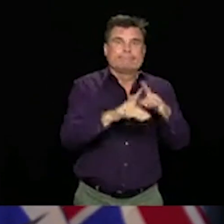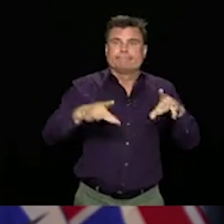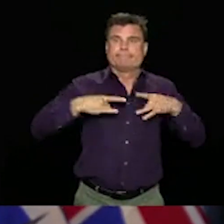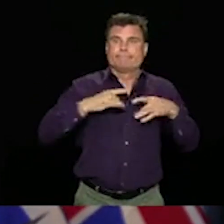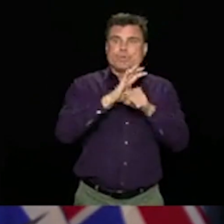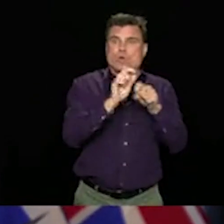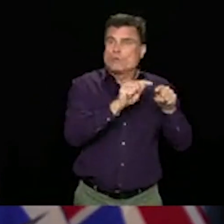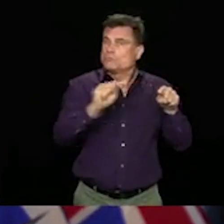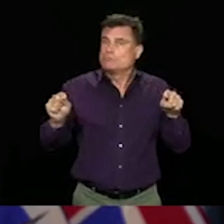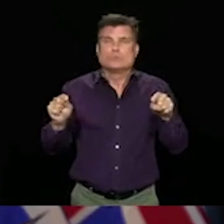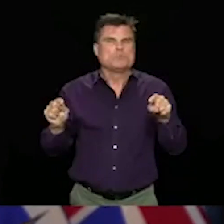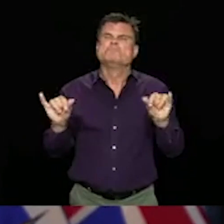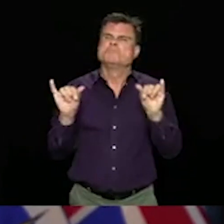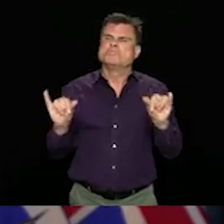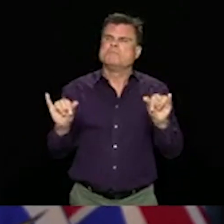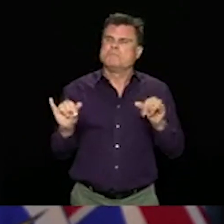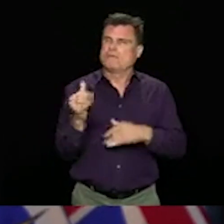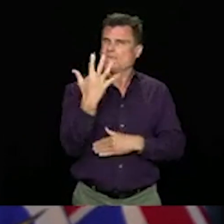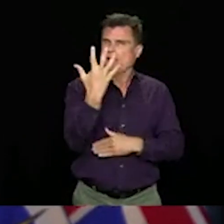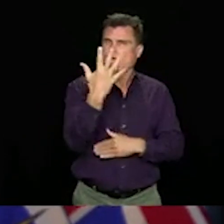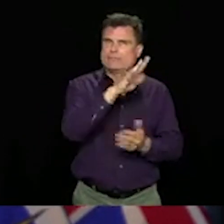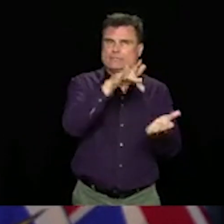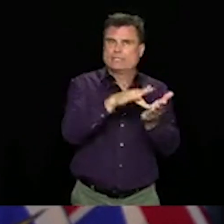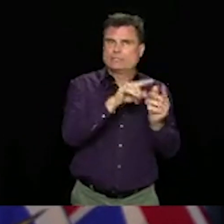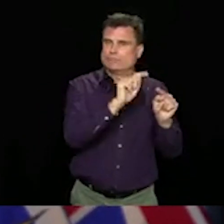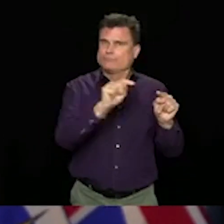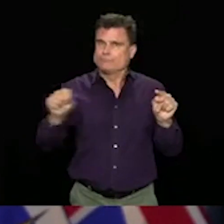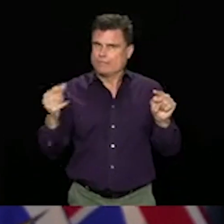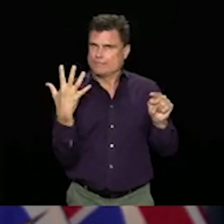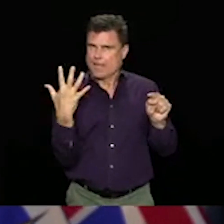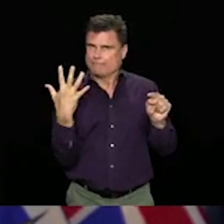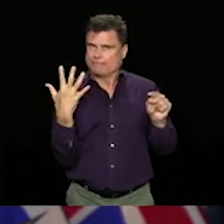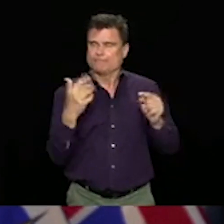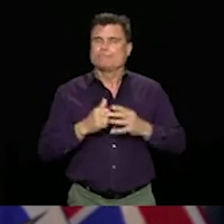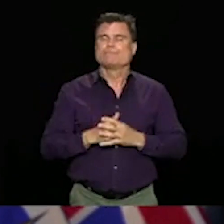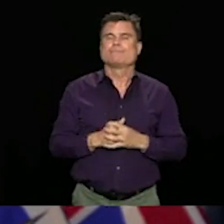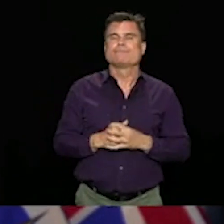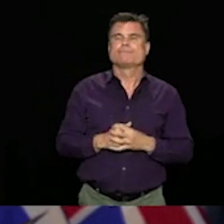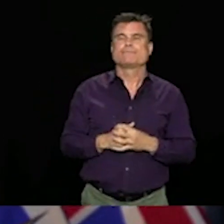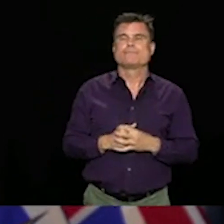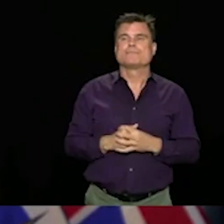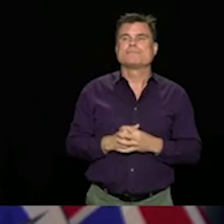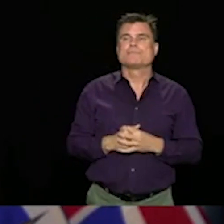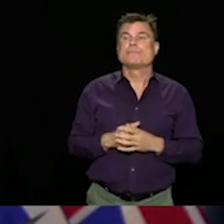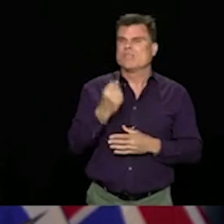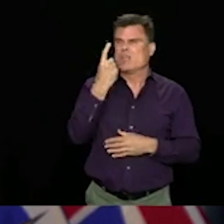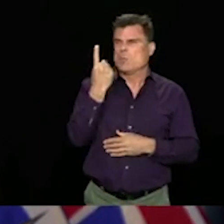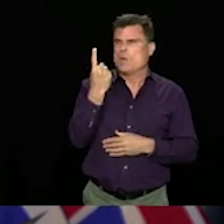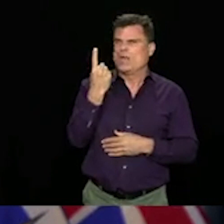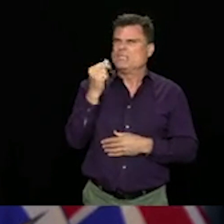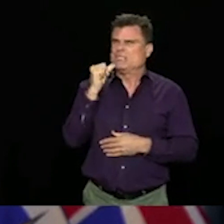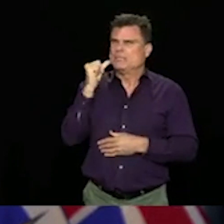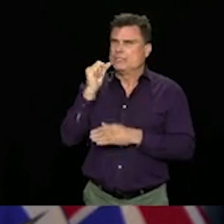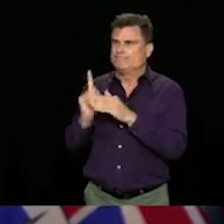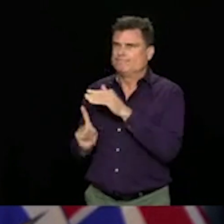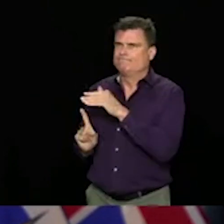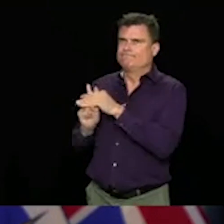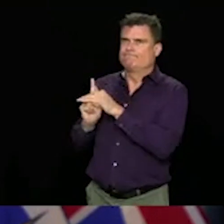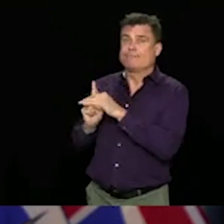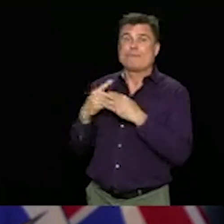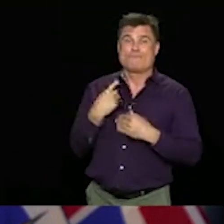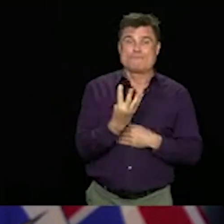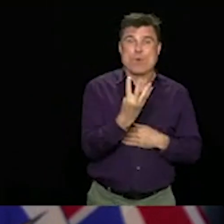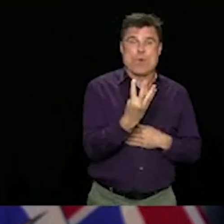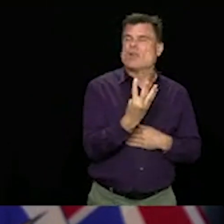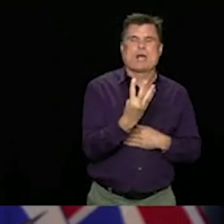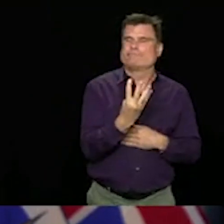settings today, though we did have the one new outbreak that was identified yesterday, leaving us with 5